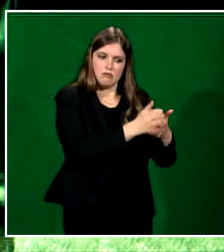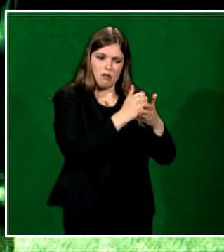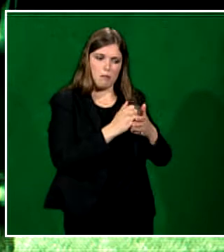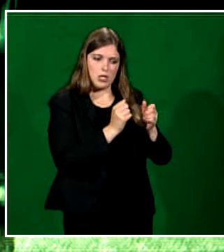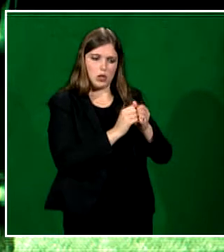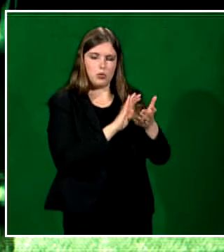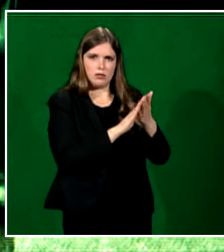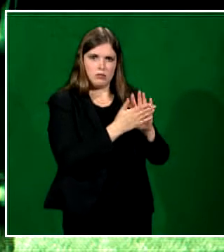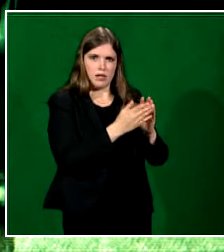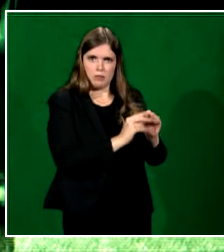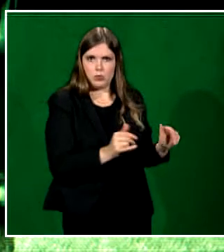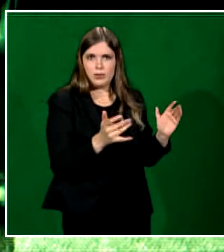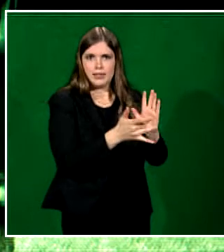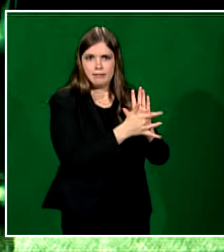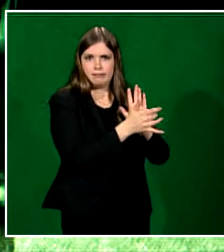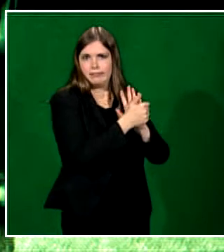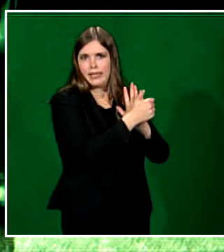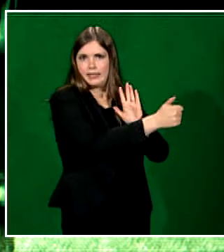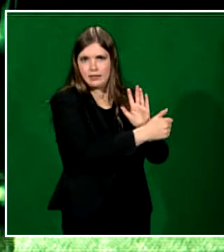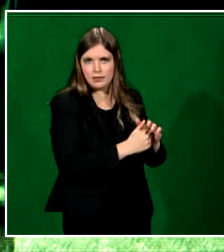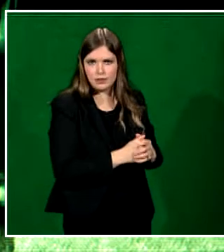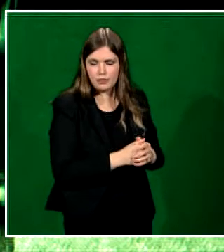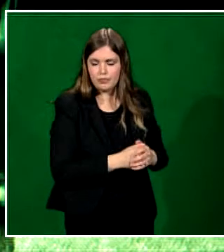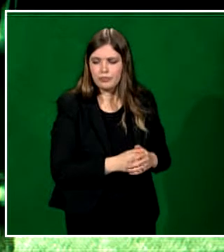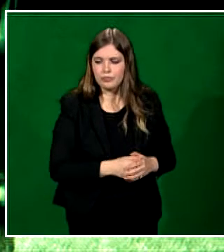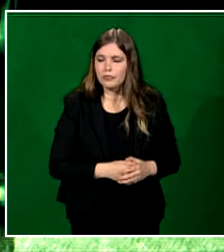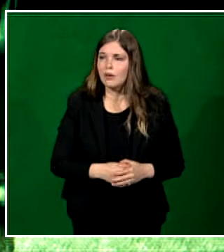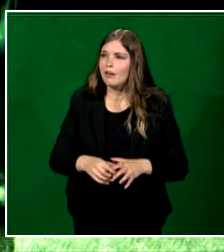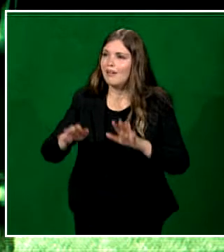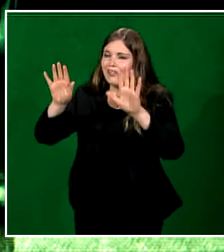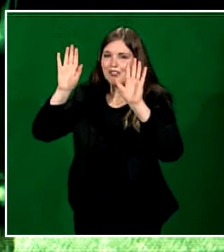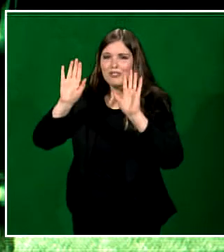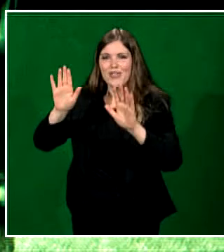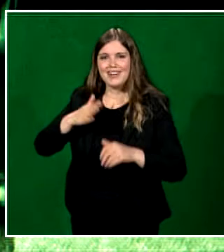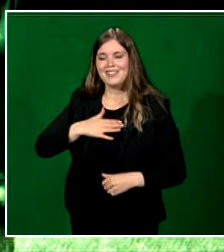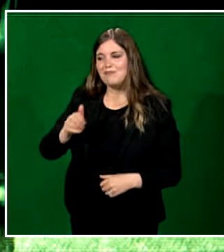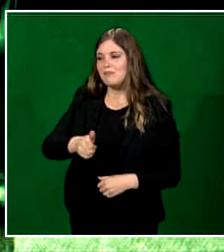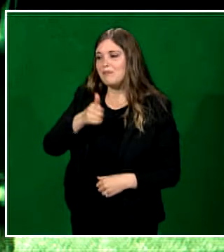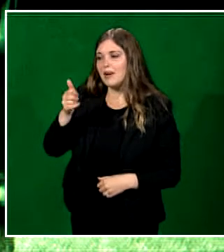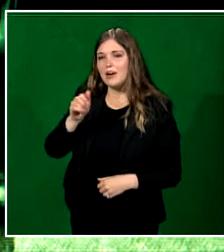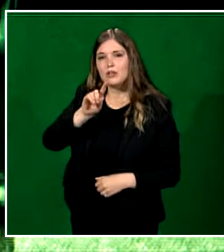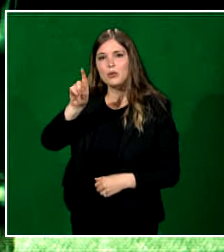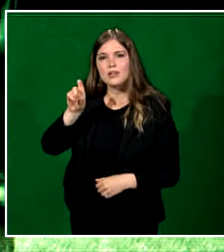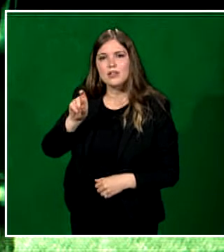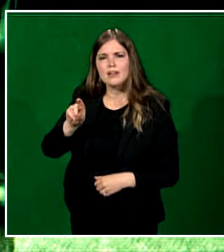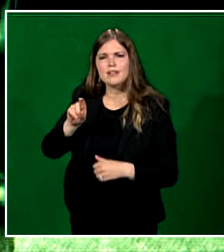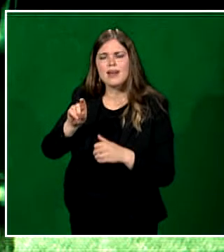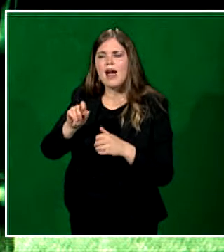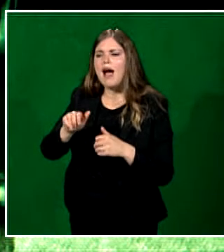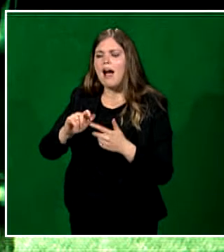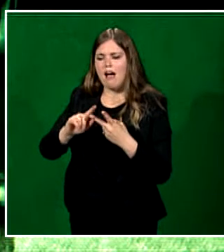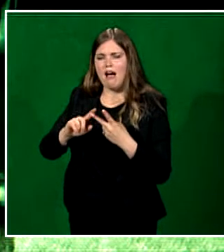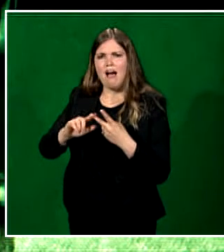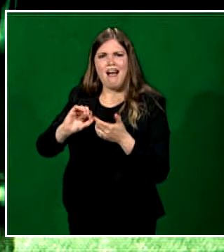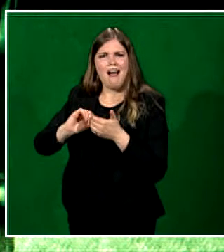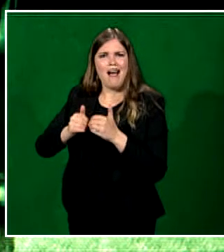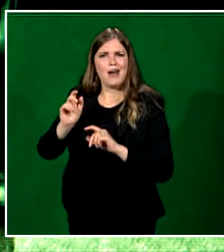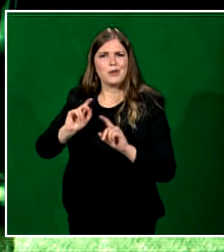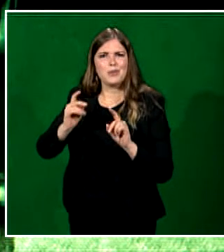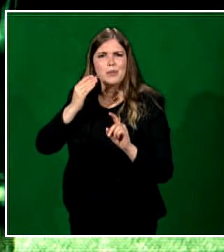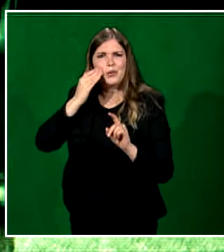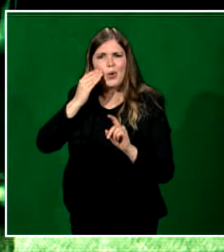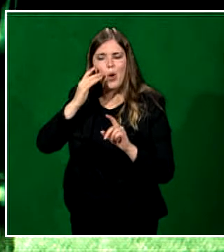we're applying. Great. My other question is, how do people know when they're finished with the packaging? How do they